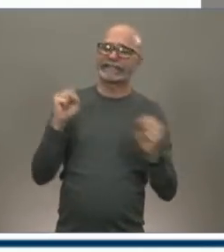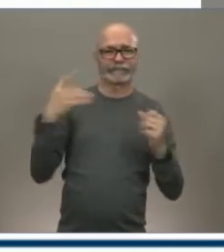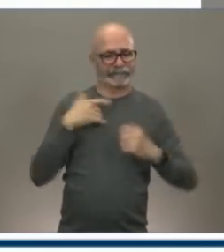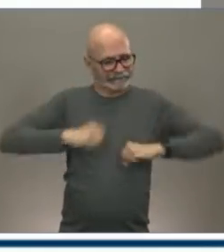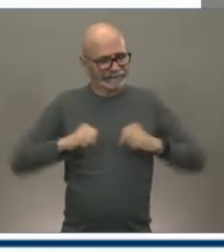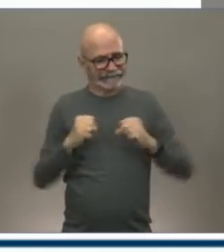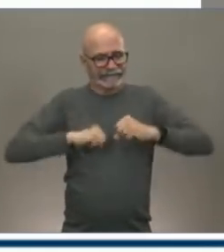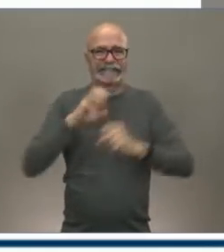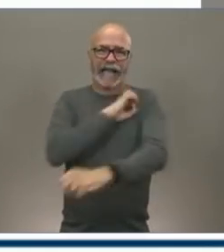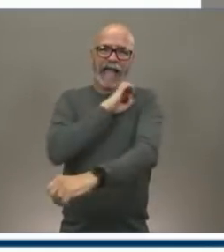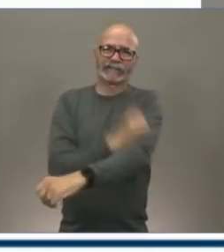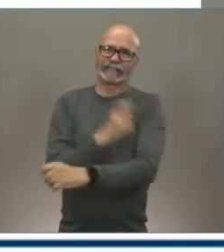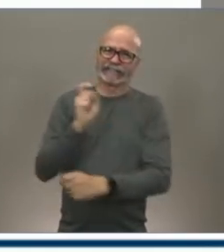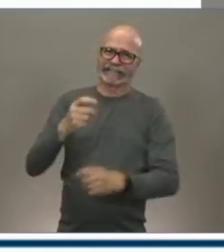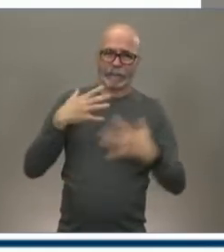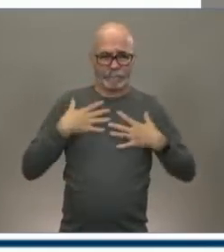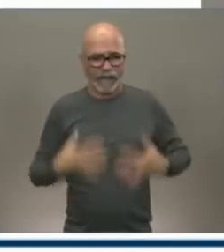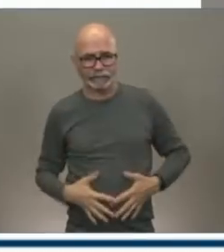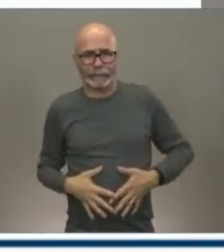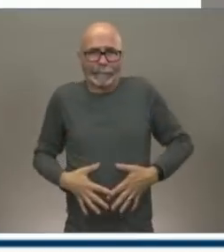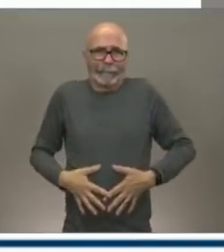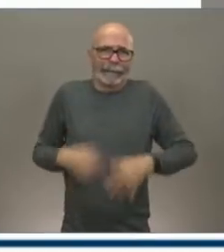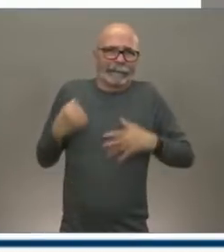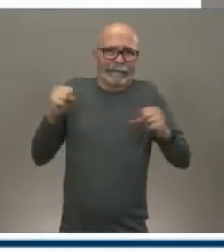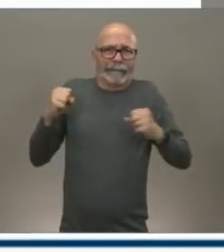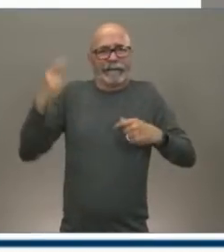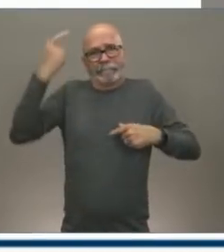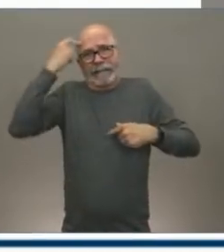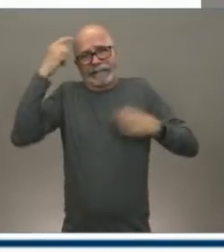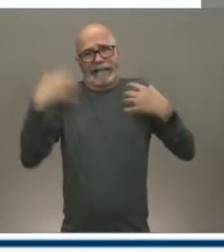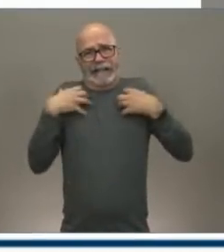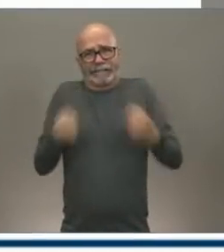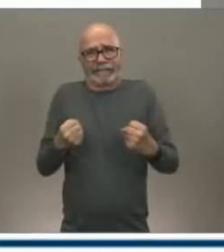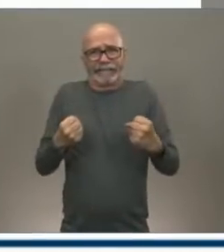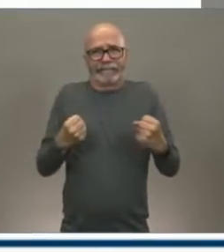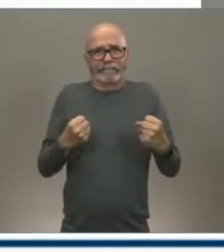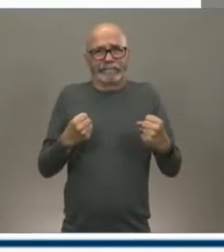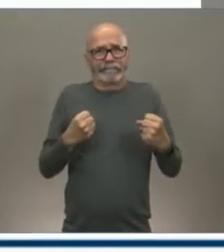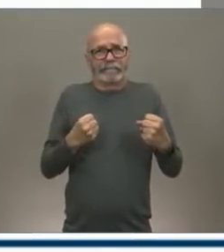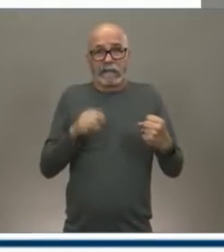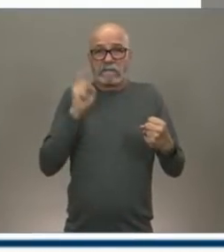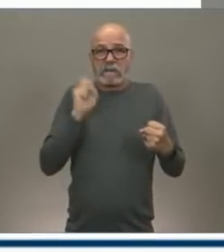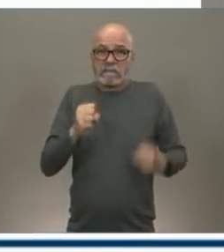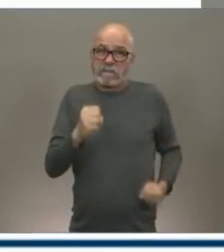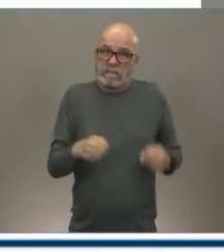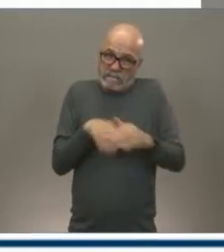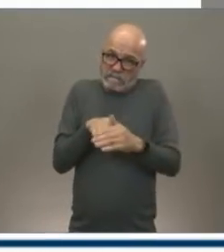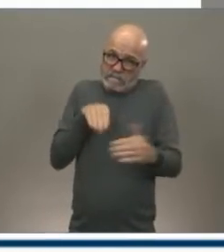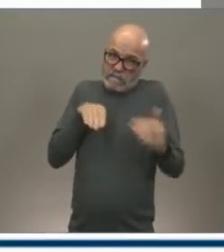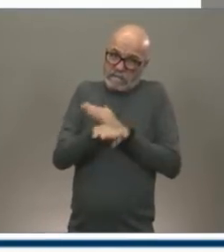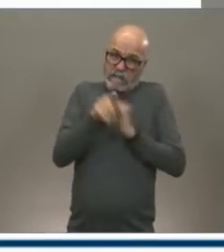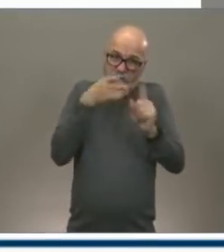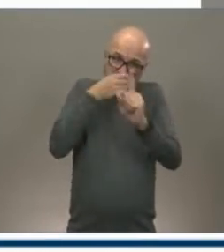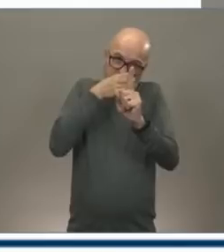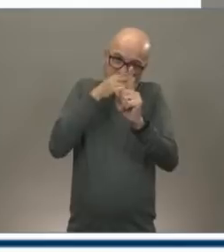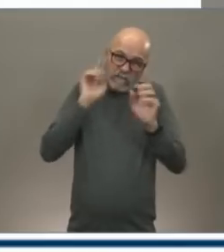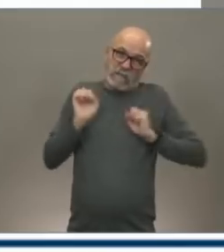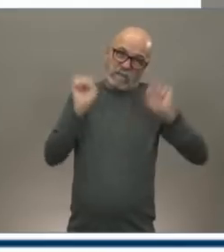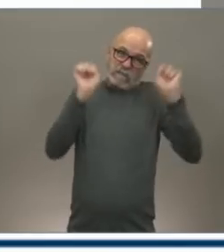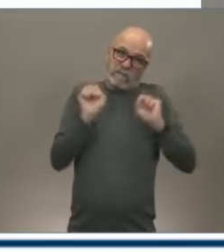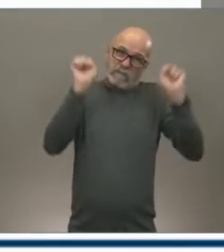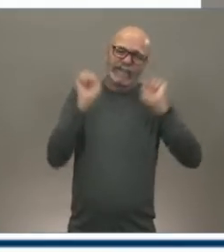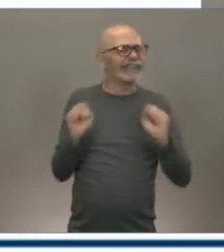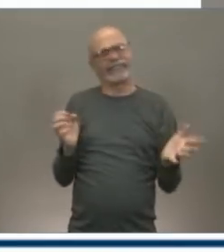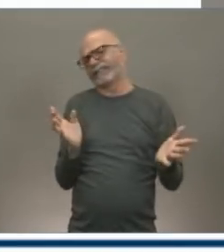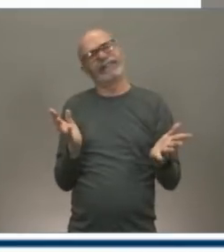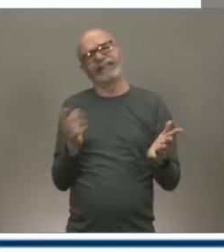physical and mental health and well-being. But you don't need a gym or a rink to get these benefits. You can take an online class. You can